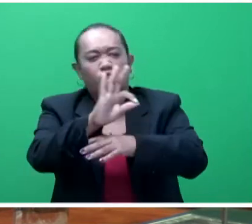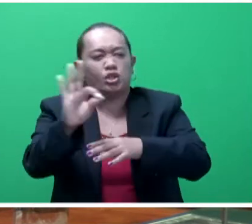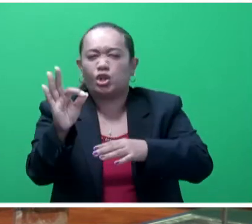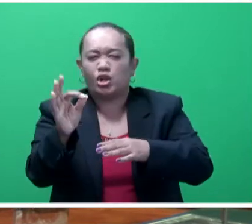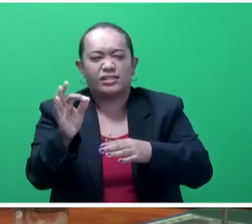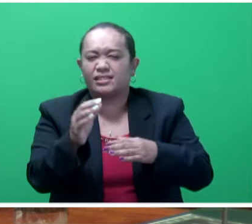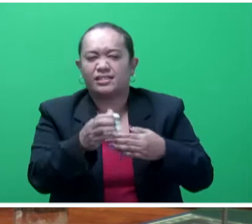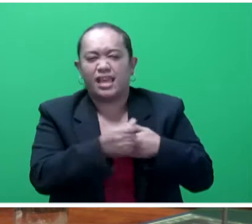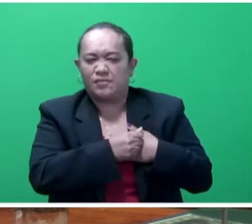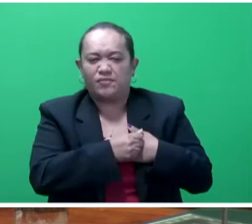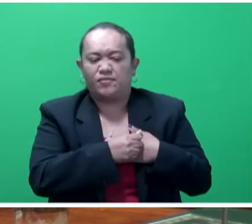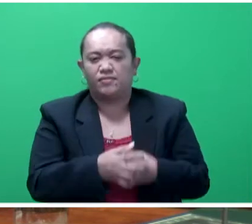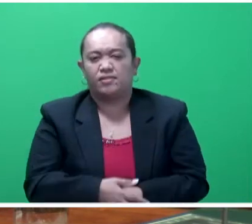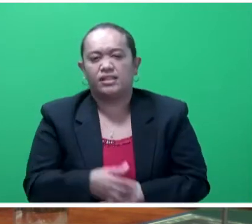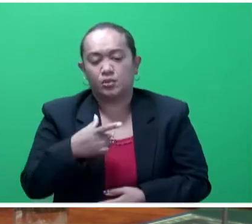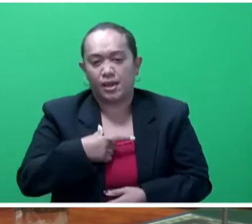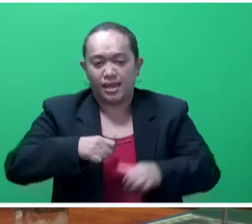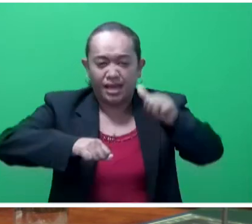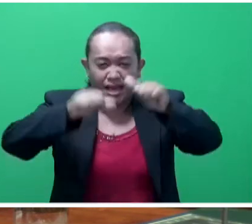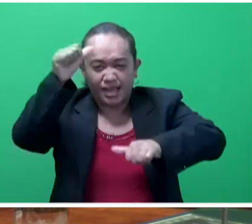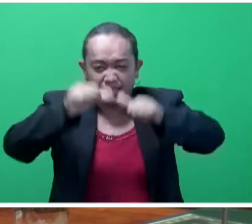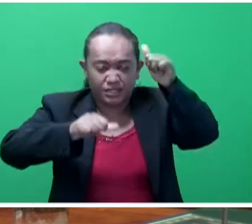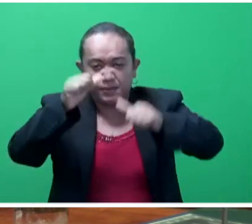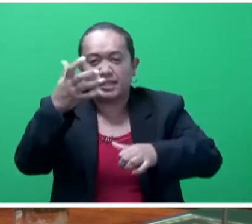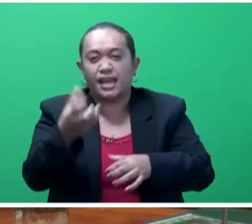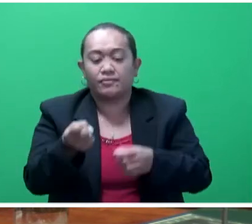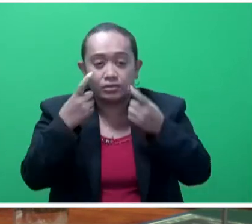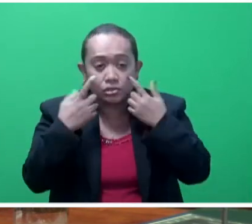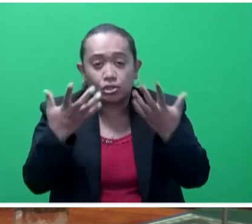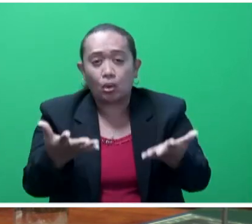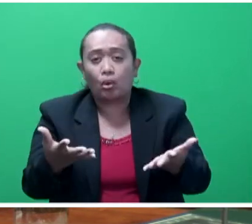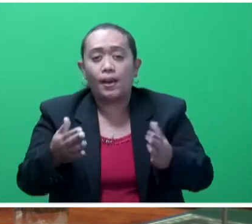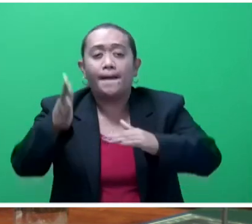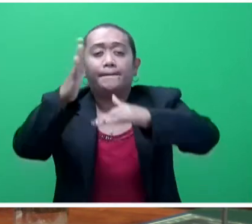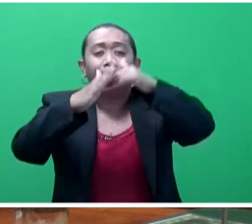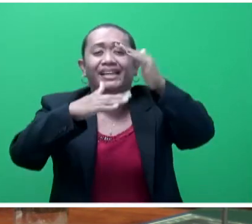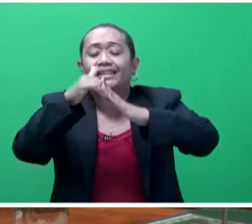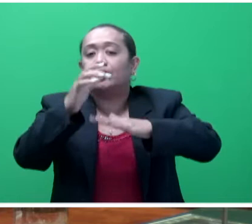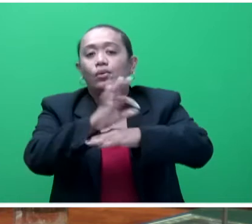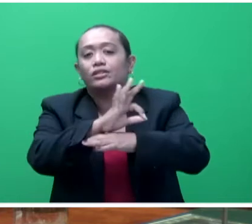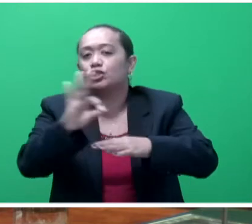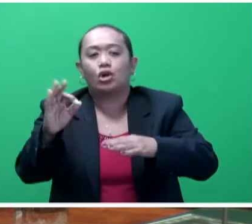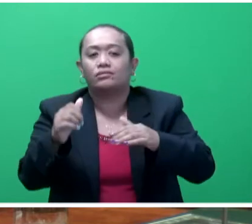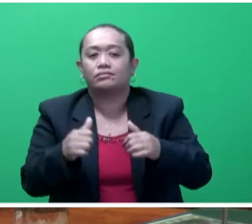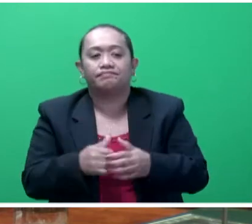question. Assessments of the structure revealed that the building was not fit to occupy.